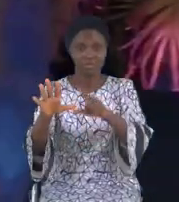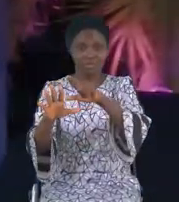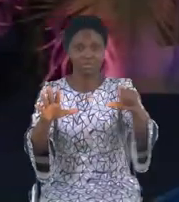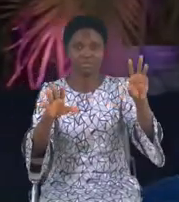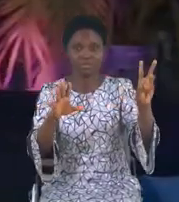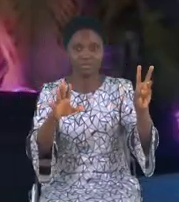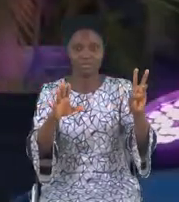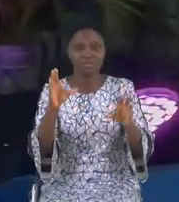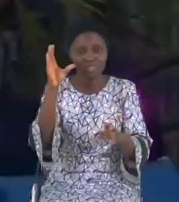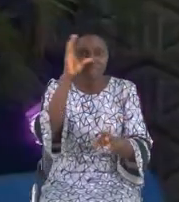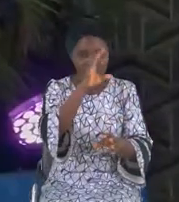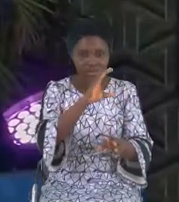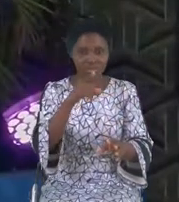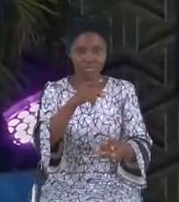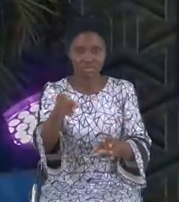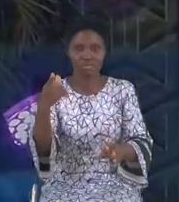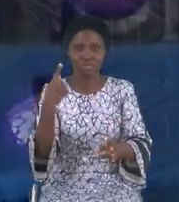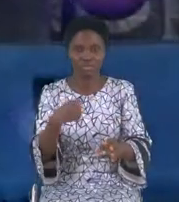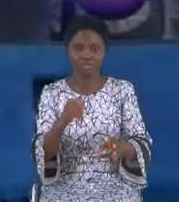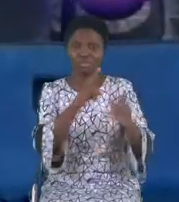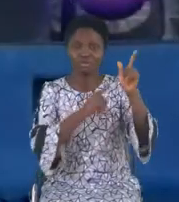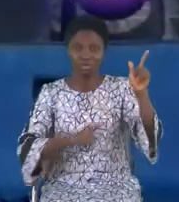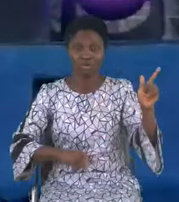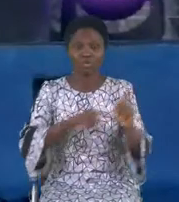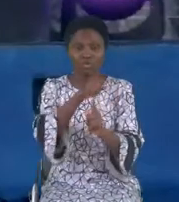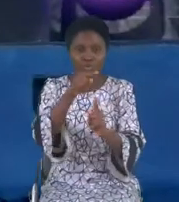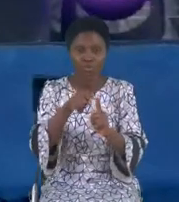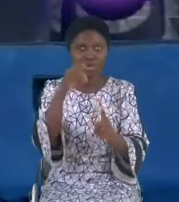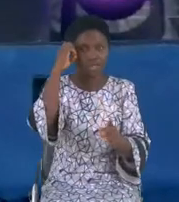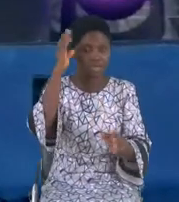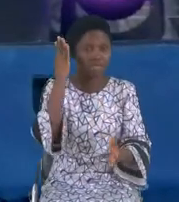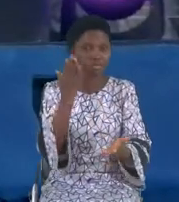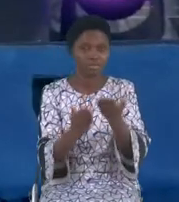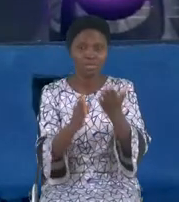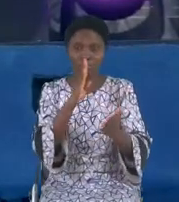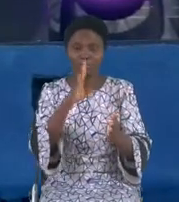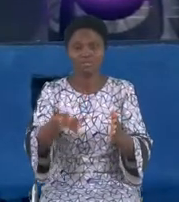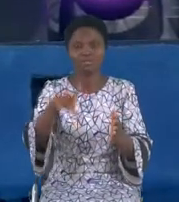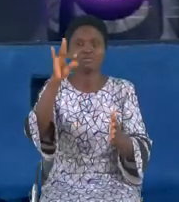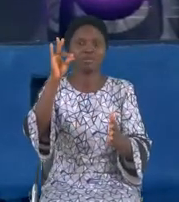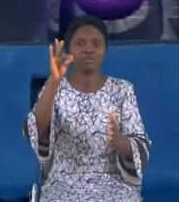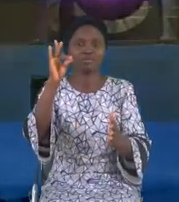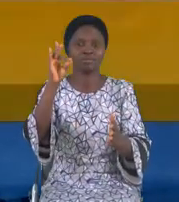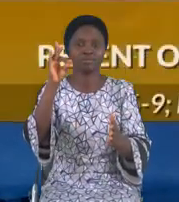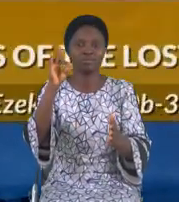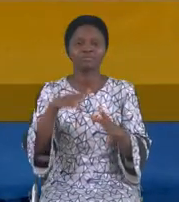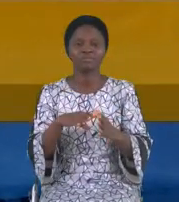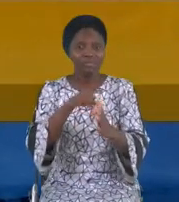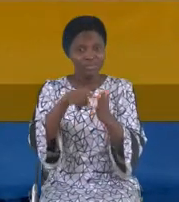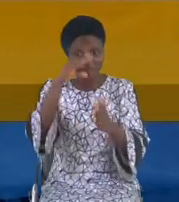he the lord when he may be found the man at the trump he knew this is my